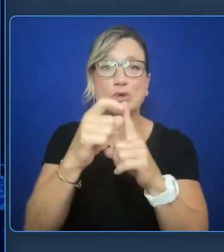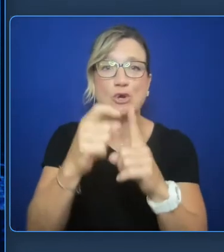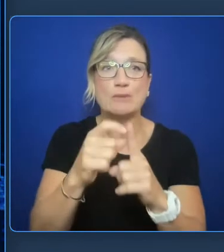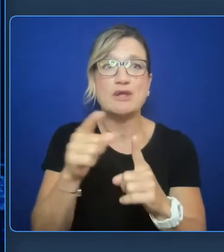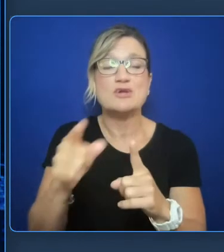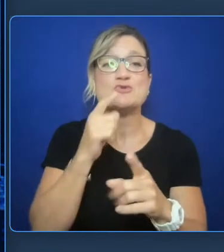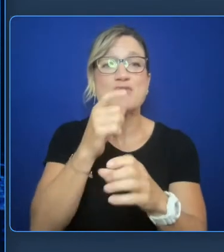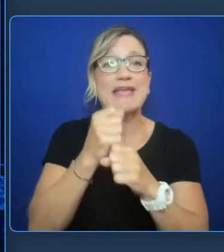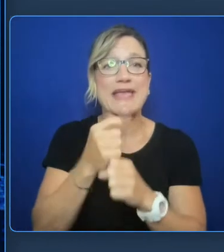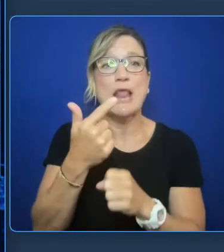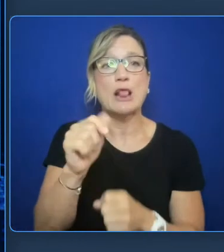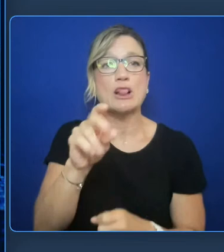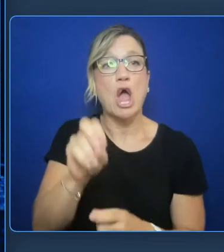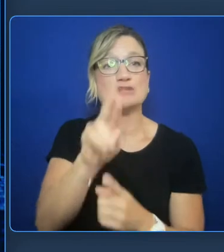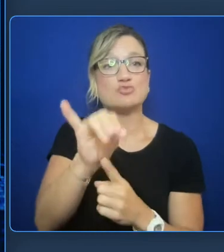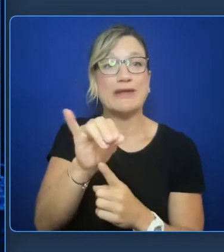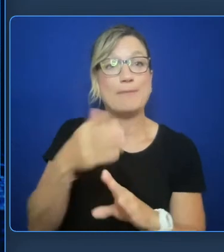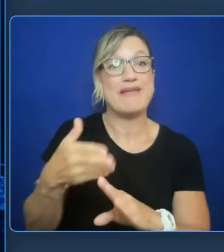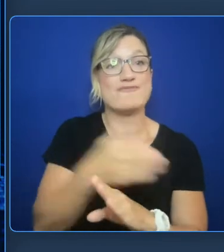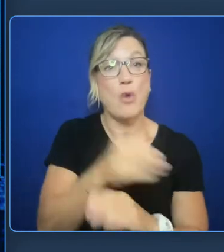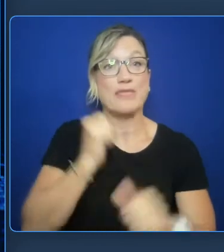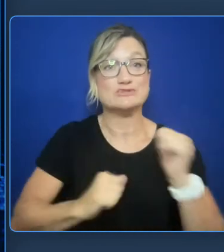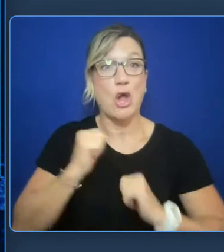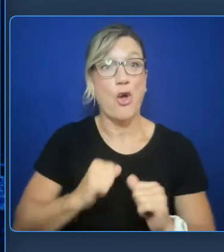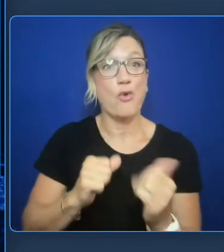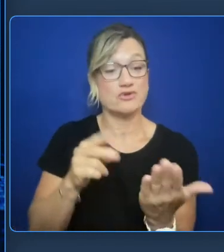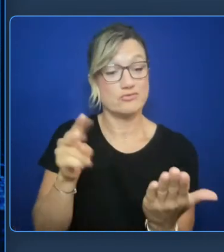they get a glossary of common terms before the show?